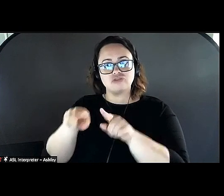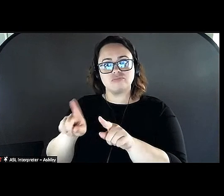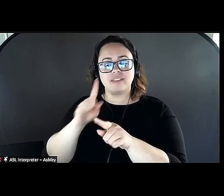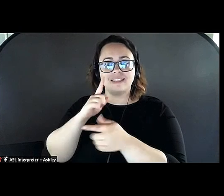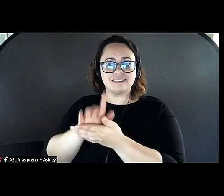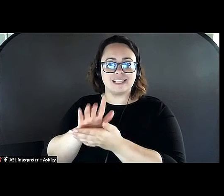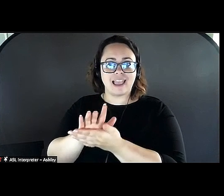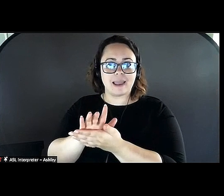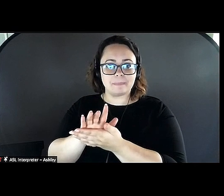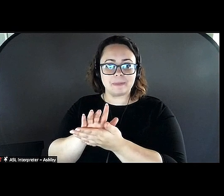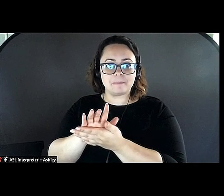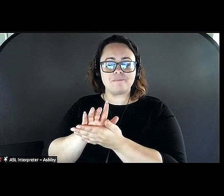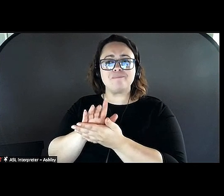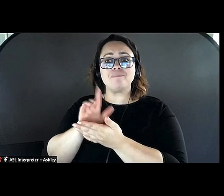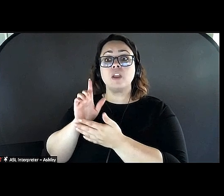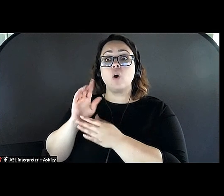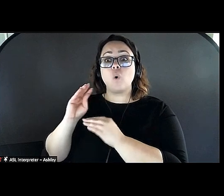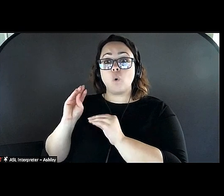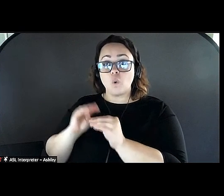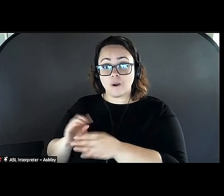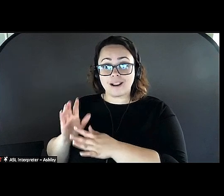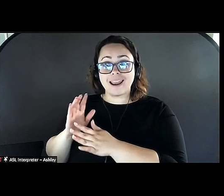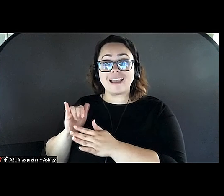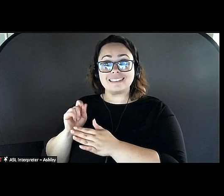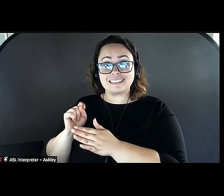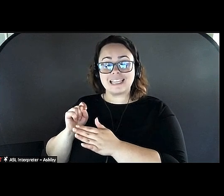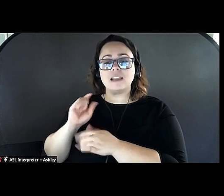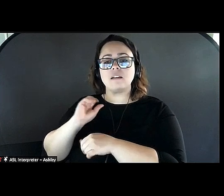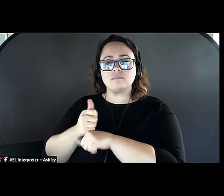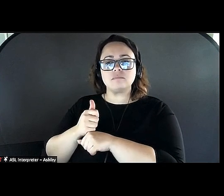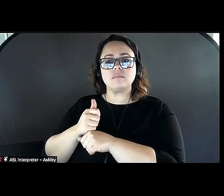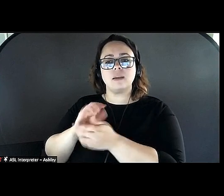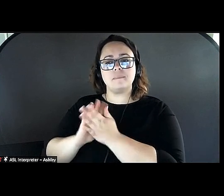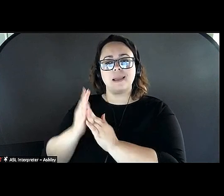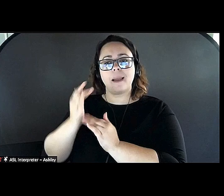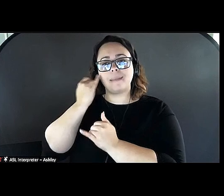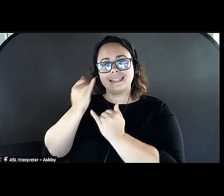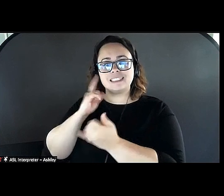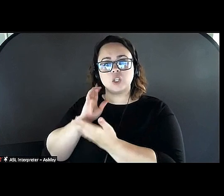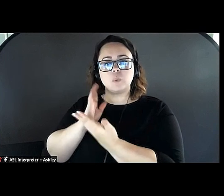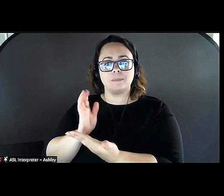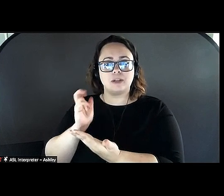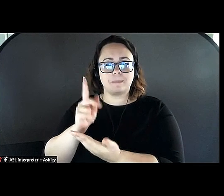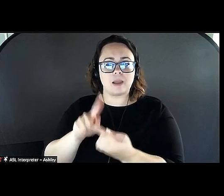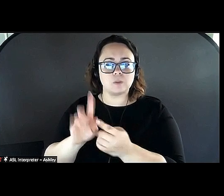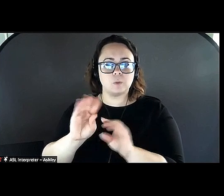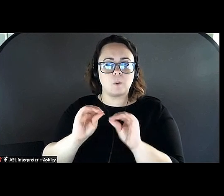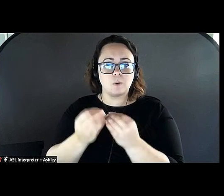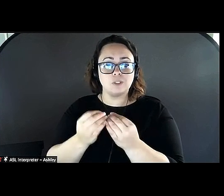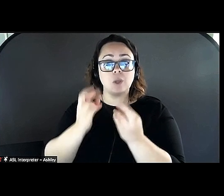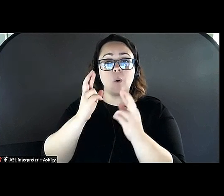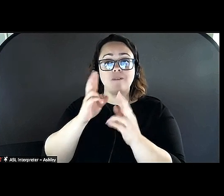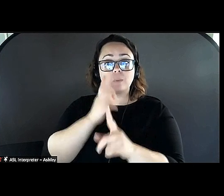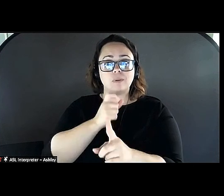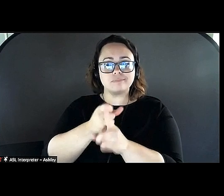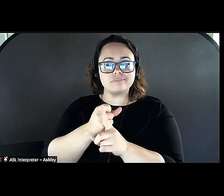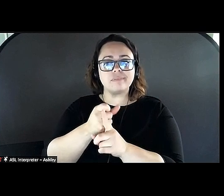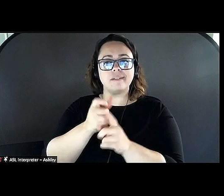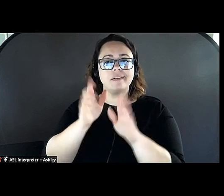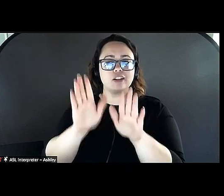academy, organize it, and formulate it into ideas that you'll take back to your organizations and hopefully affect tremendous